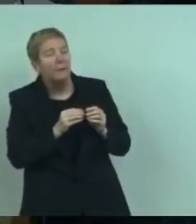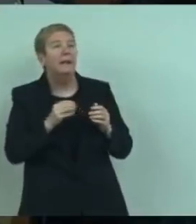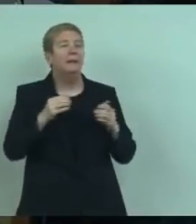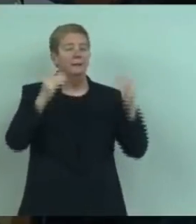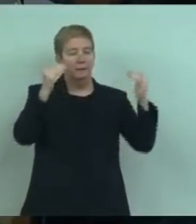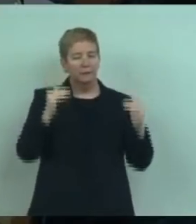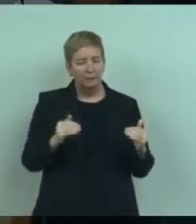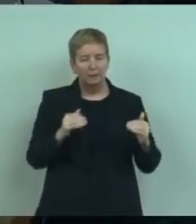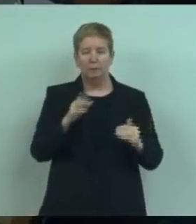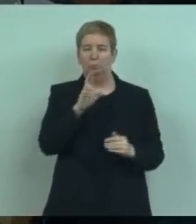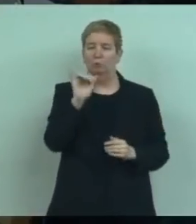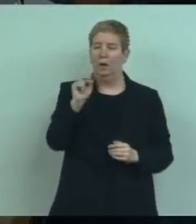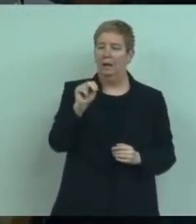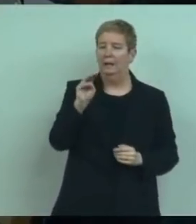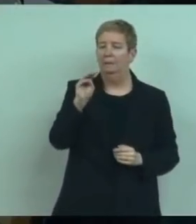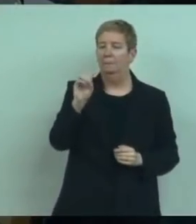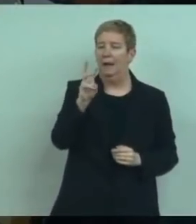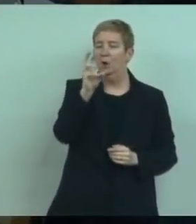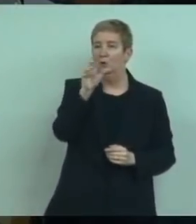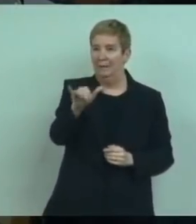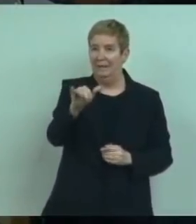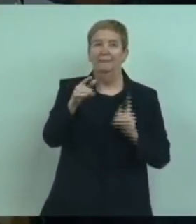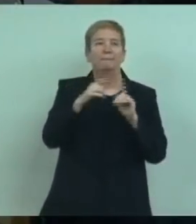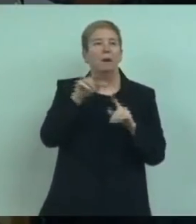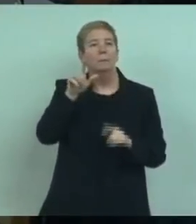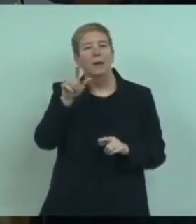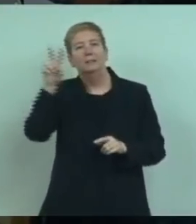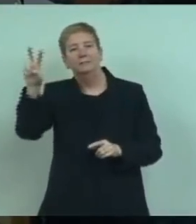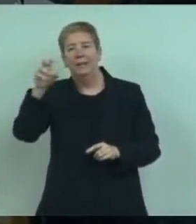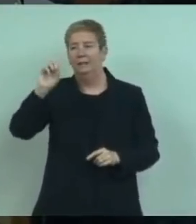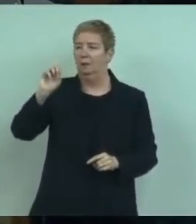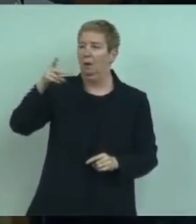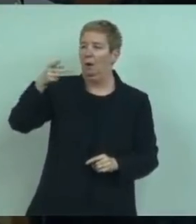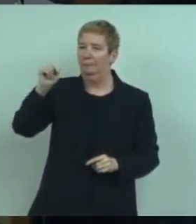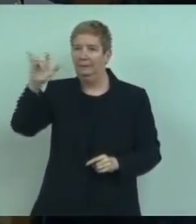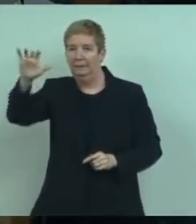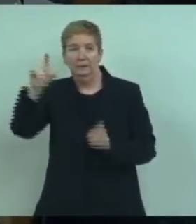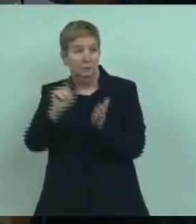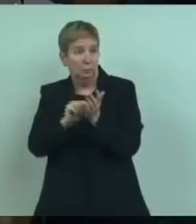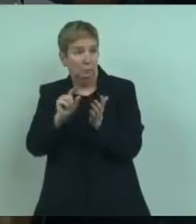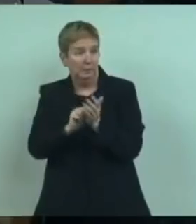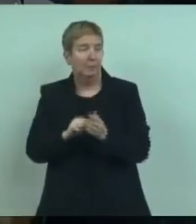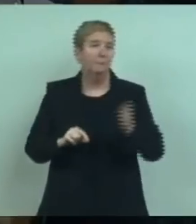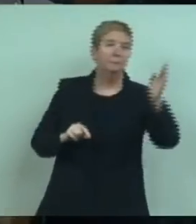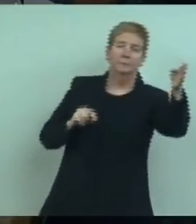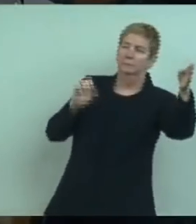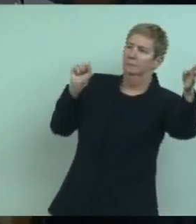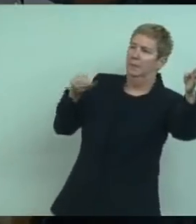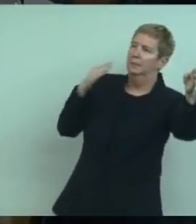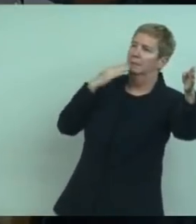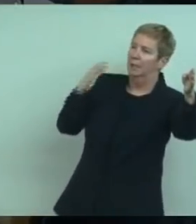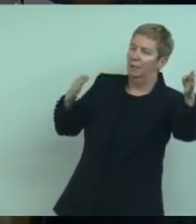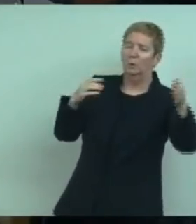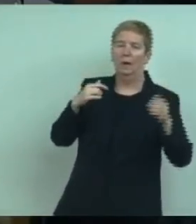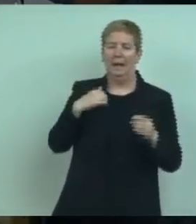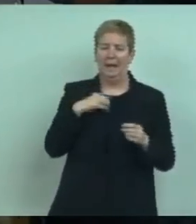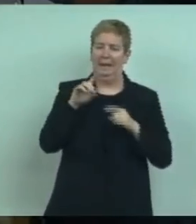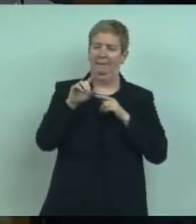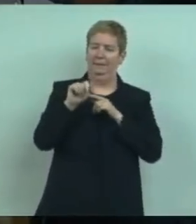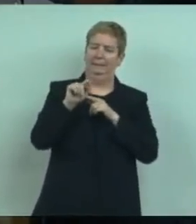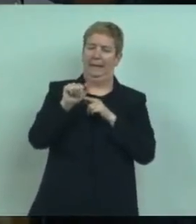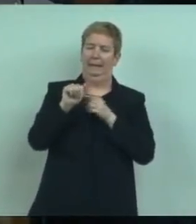have Ryan Lowry from the Las Vegas Optic. Ryan, you are unmuted. All right, thank you. I have a data question as